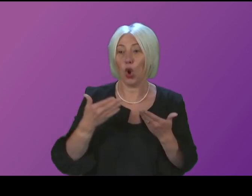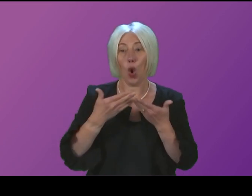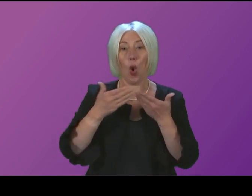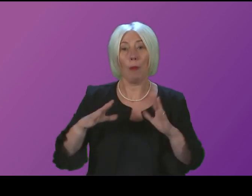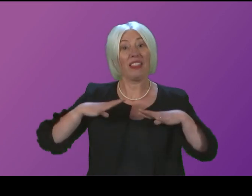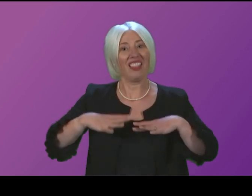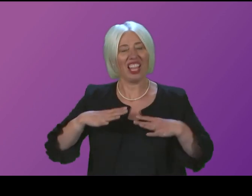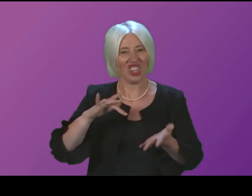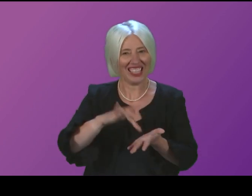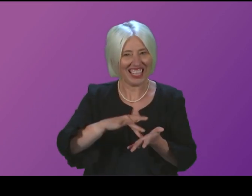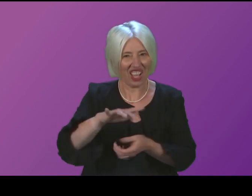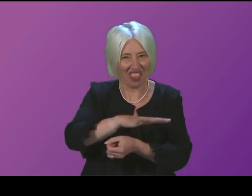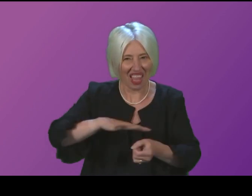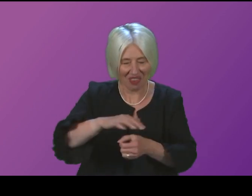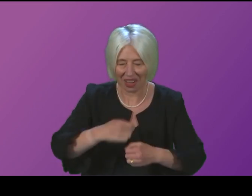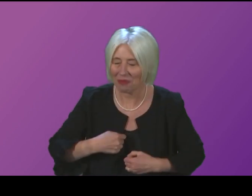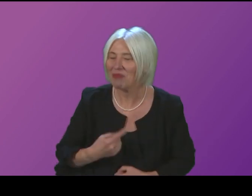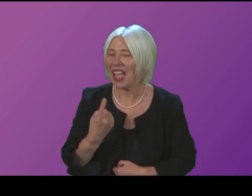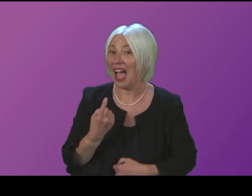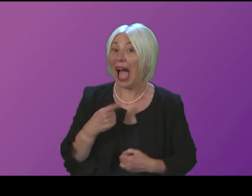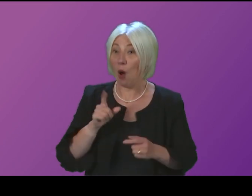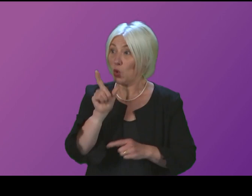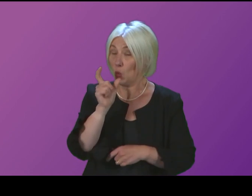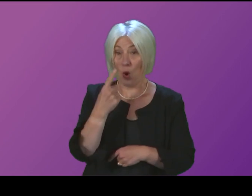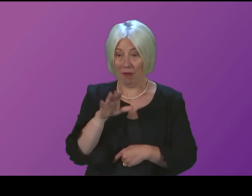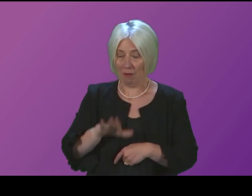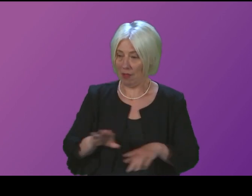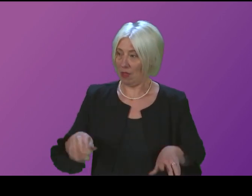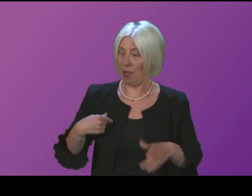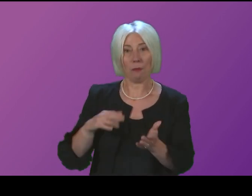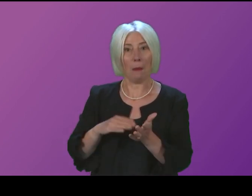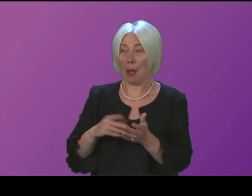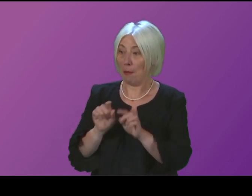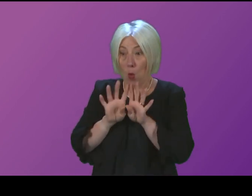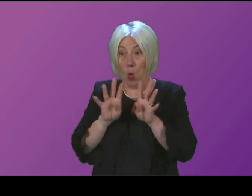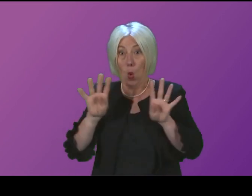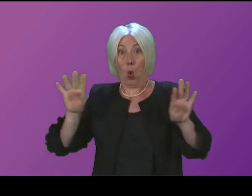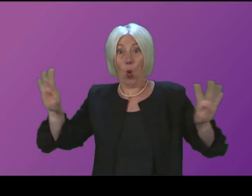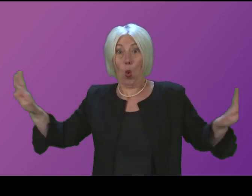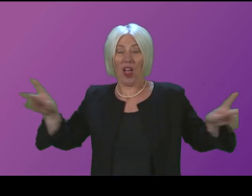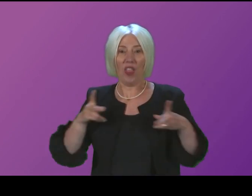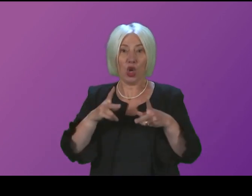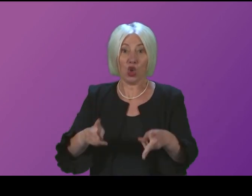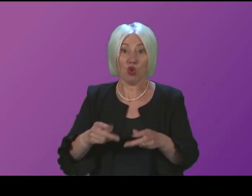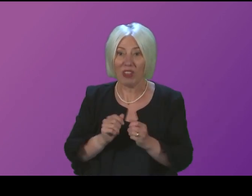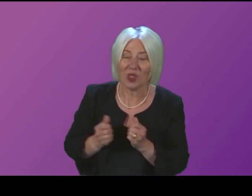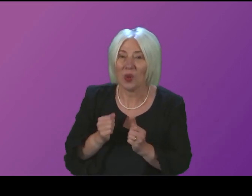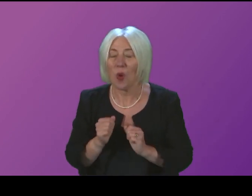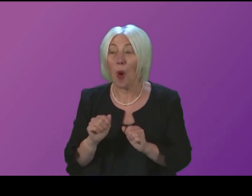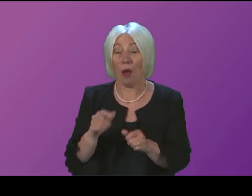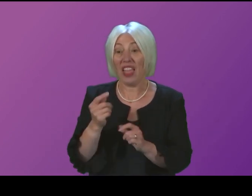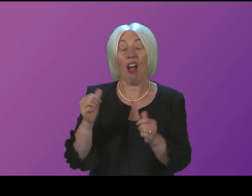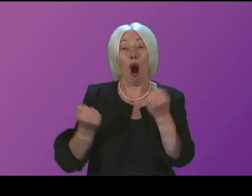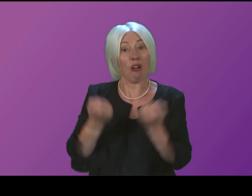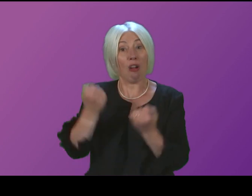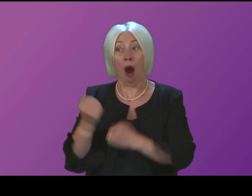Leisure Centre. I was one of hundreds lining the streets with my mum, and by luck we ended up close to her car as